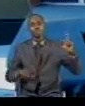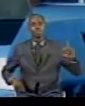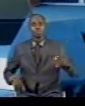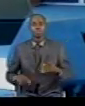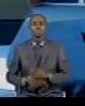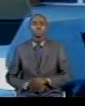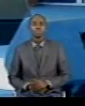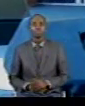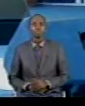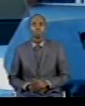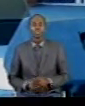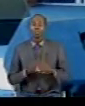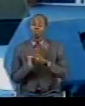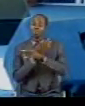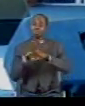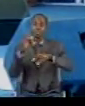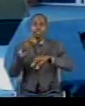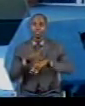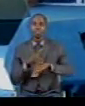Freedom.